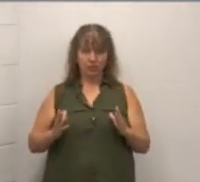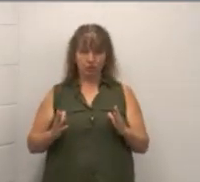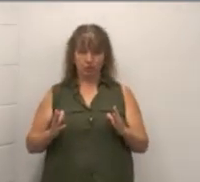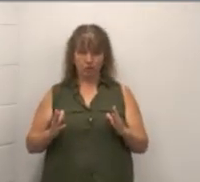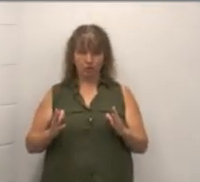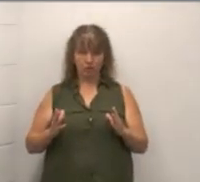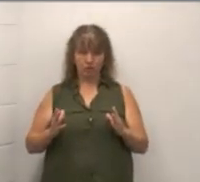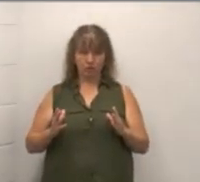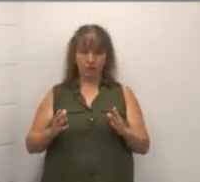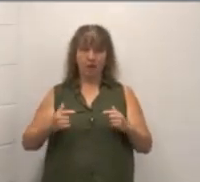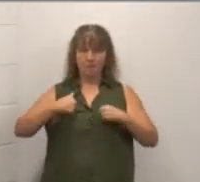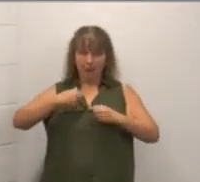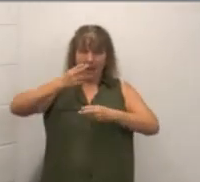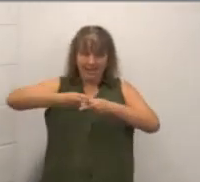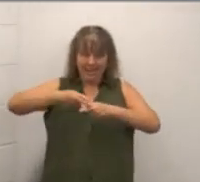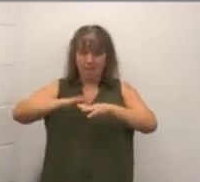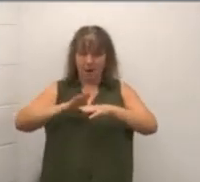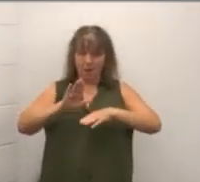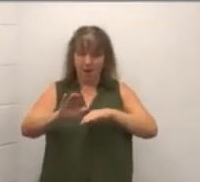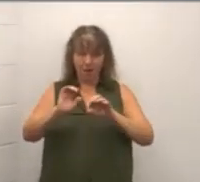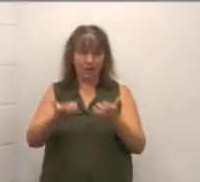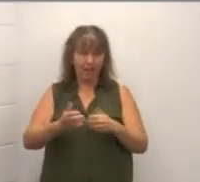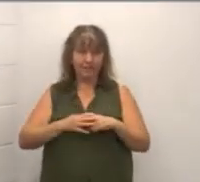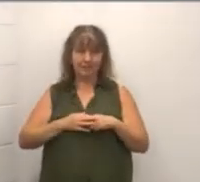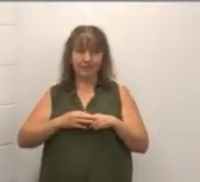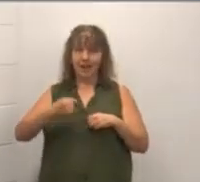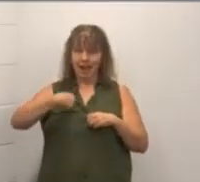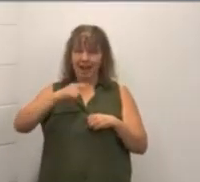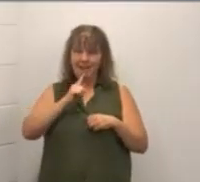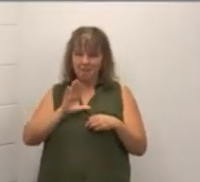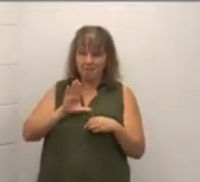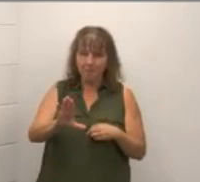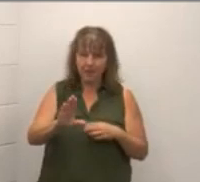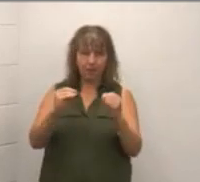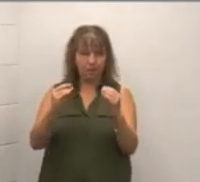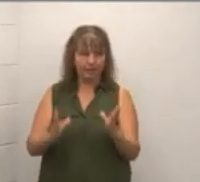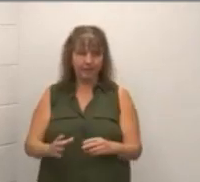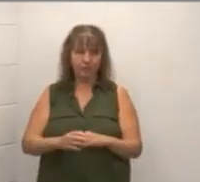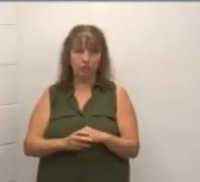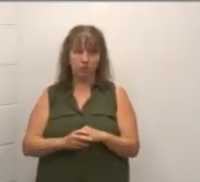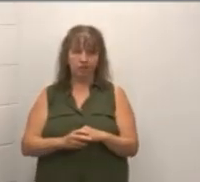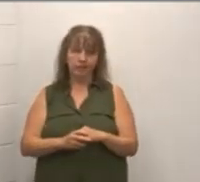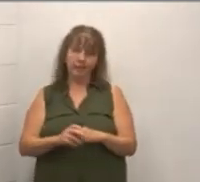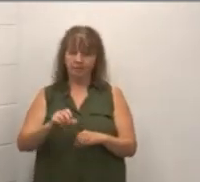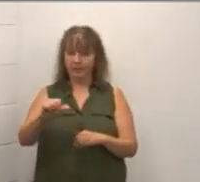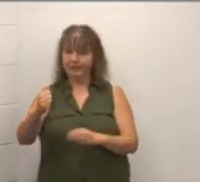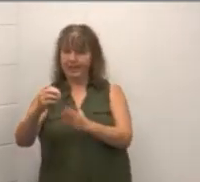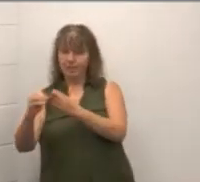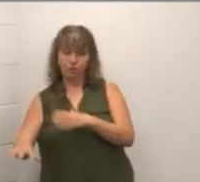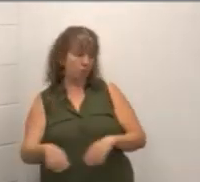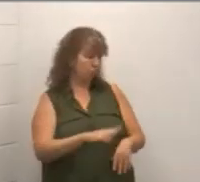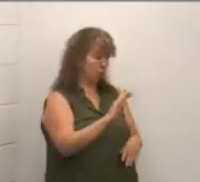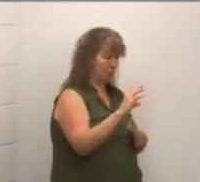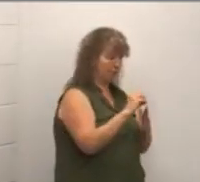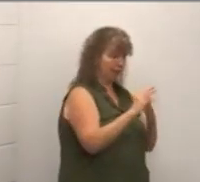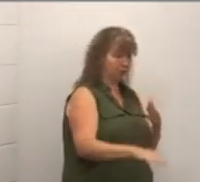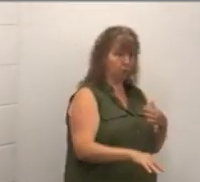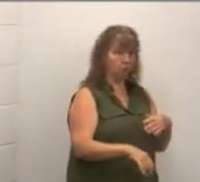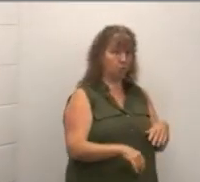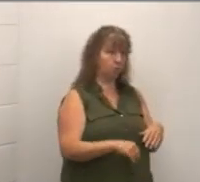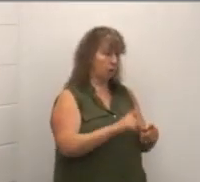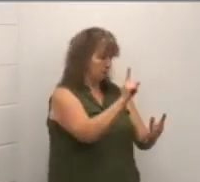you're a teacher in front of students, or a teacher in front of whether it's 10 or 25 in person or